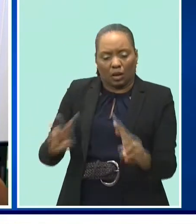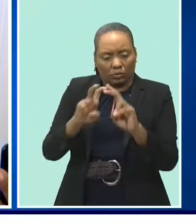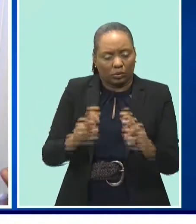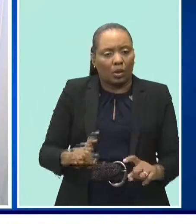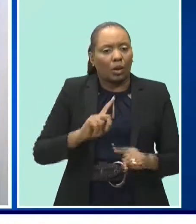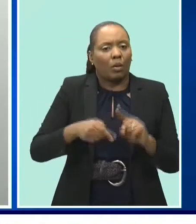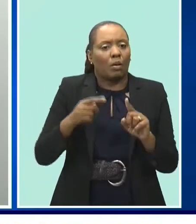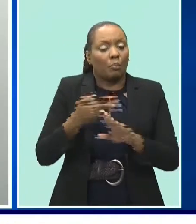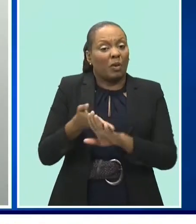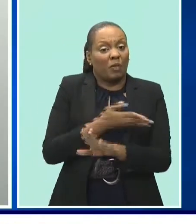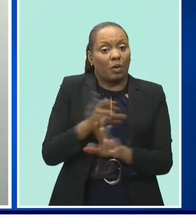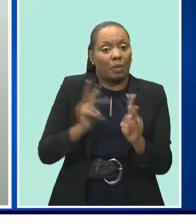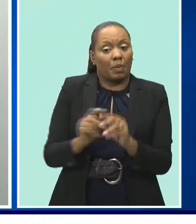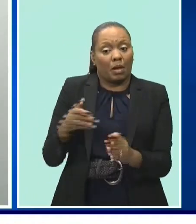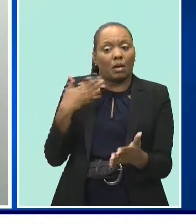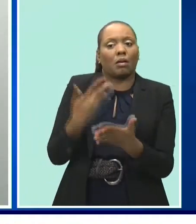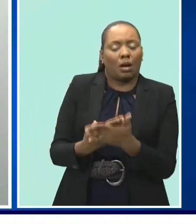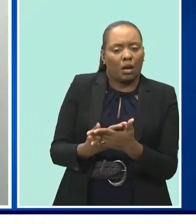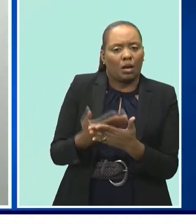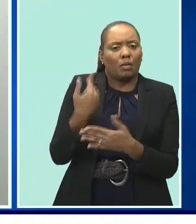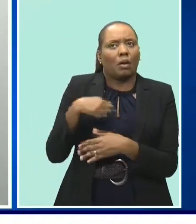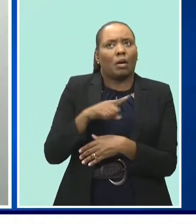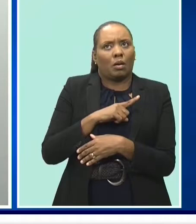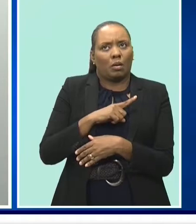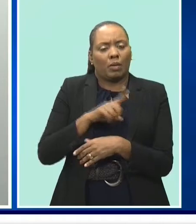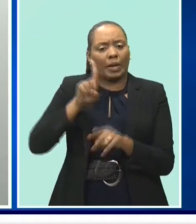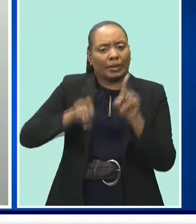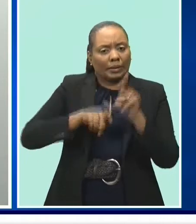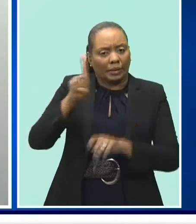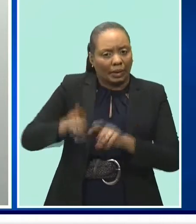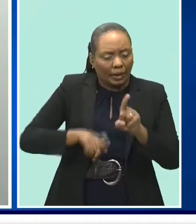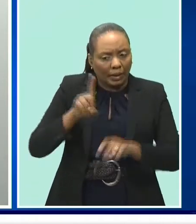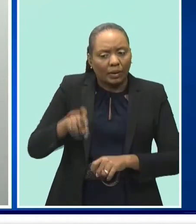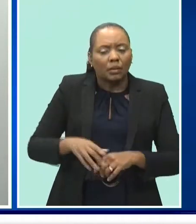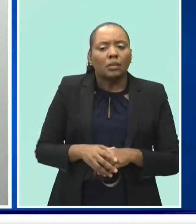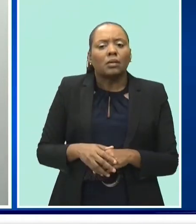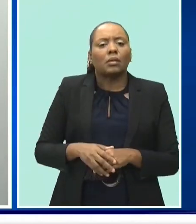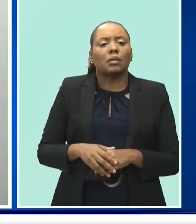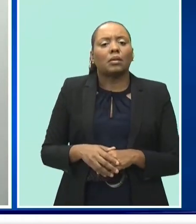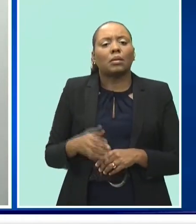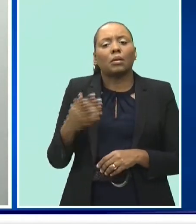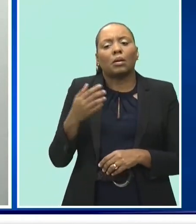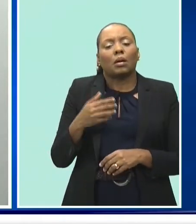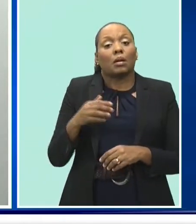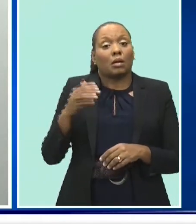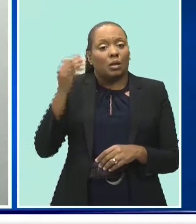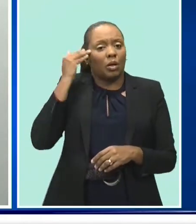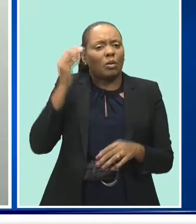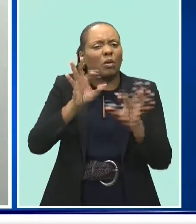is arriving. So we have increased the questions to include China on